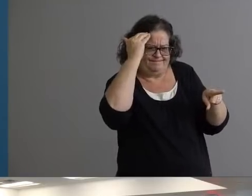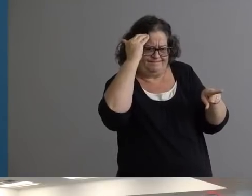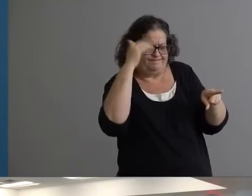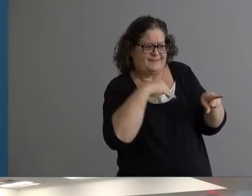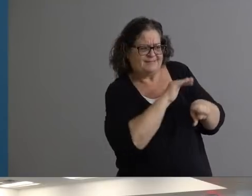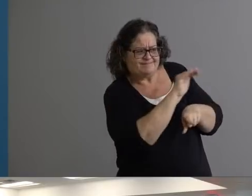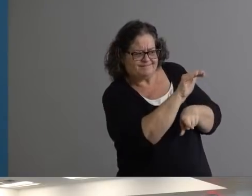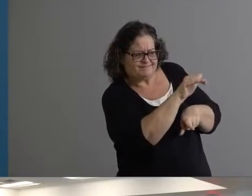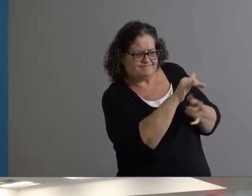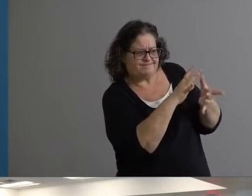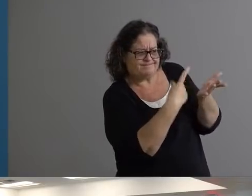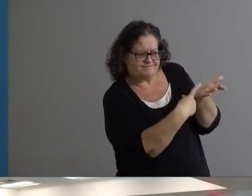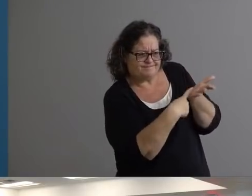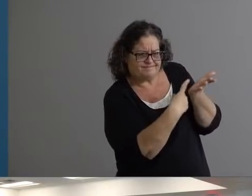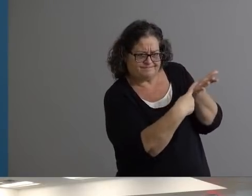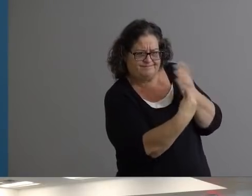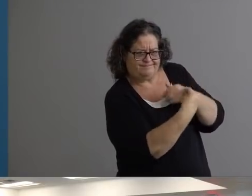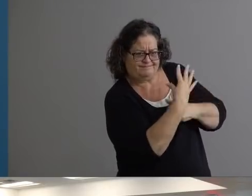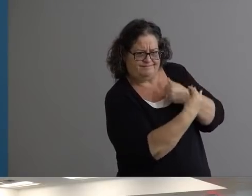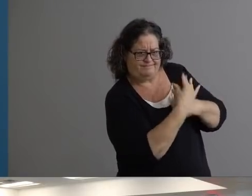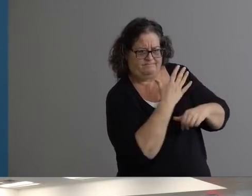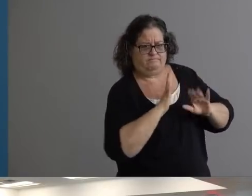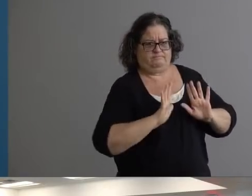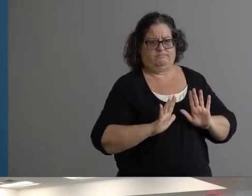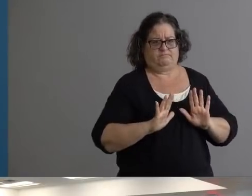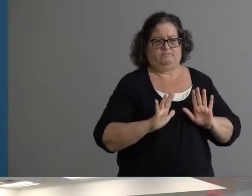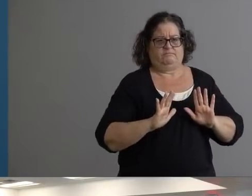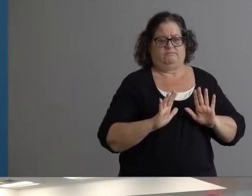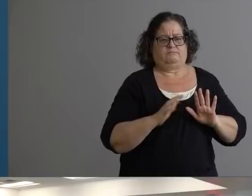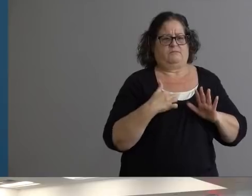said. Okay, that's just simply not